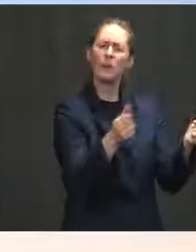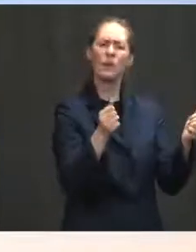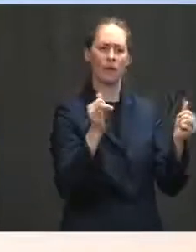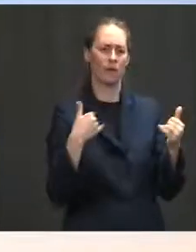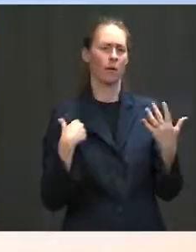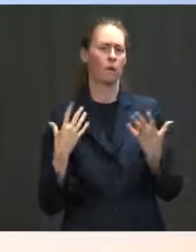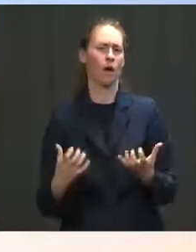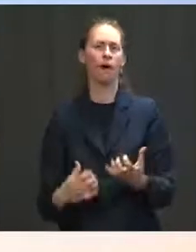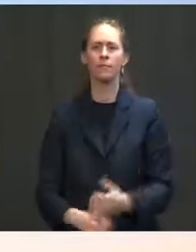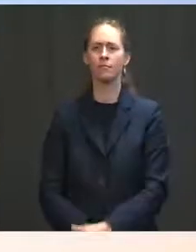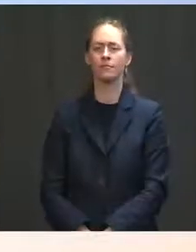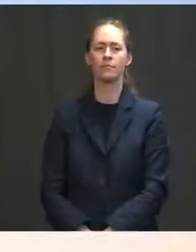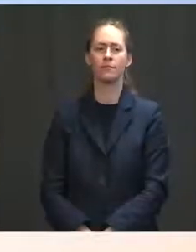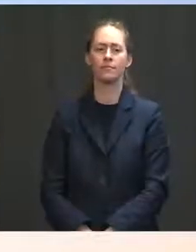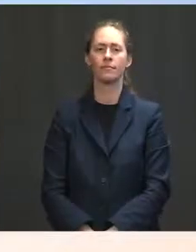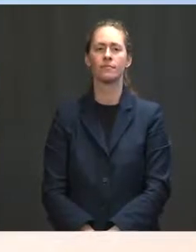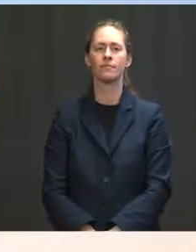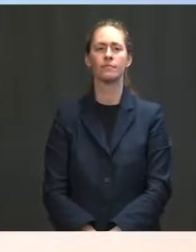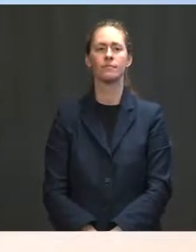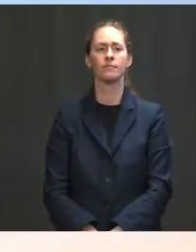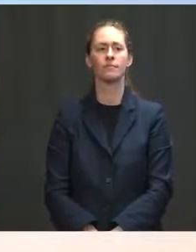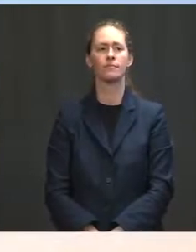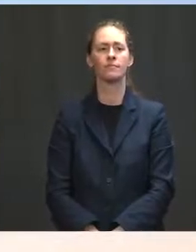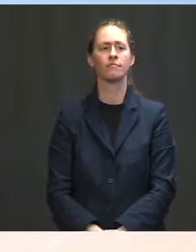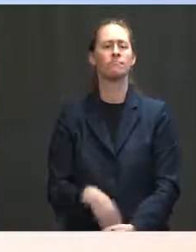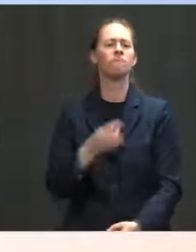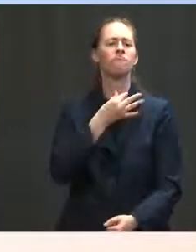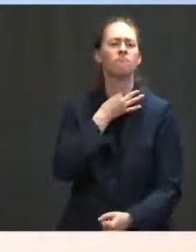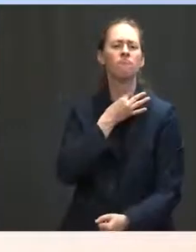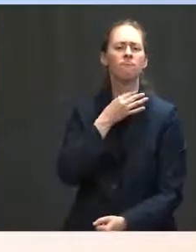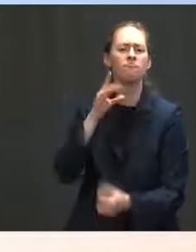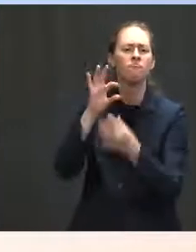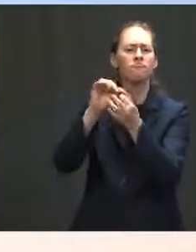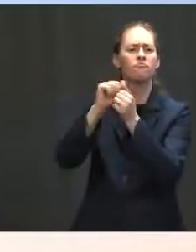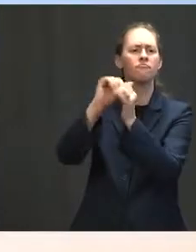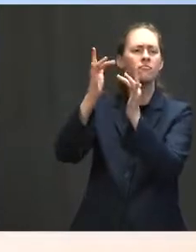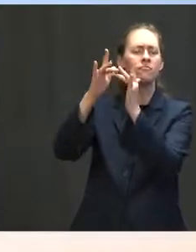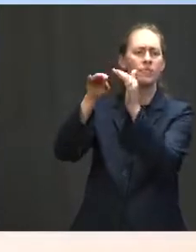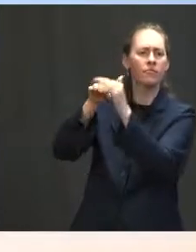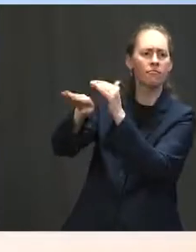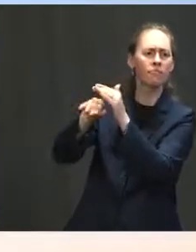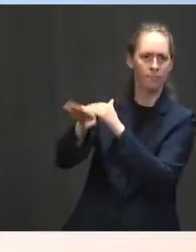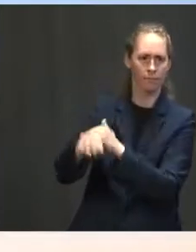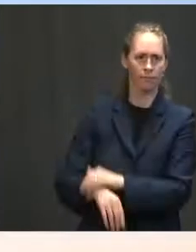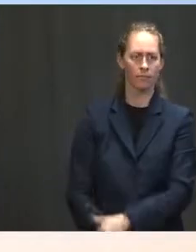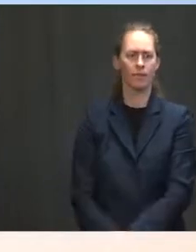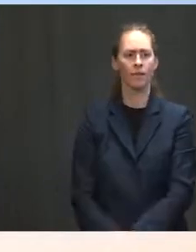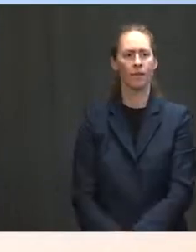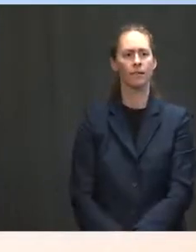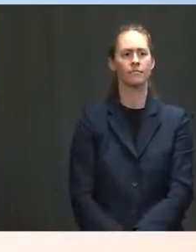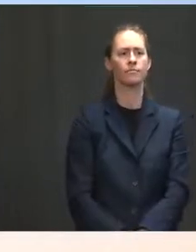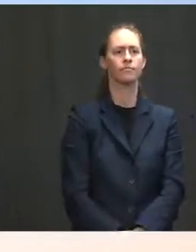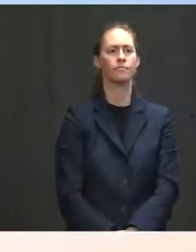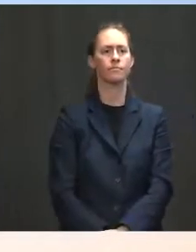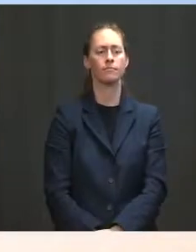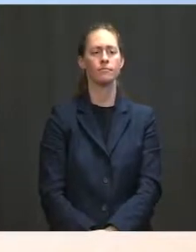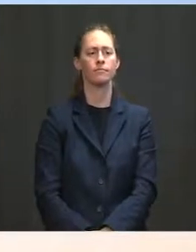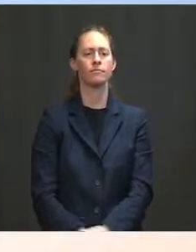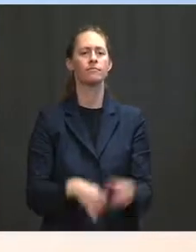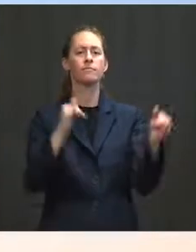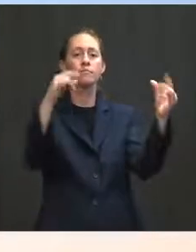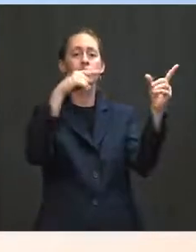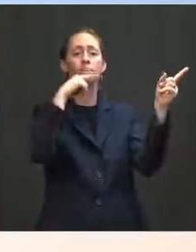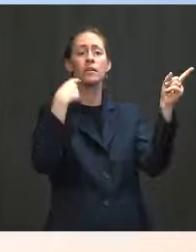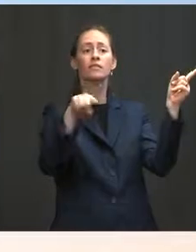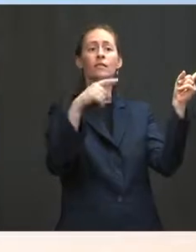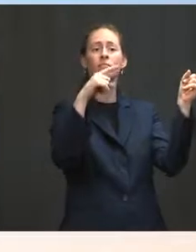On cyber, President Biden and President Putin met 3 weeks ago, and the first expert-level meeting about ransomware is